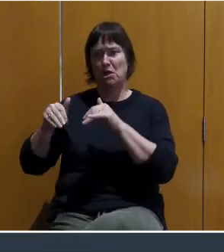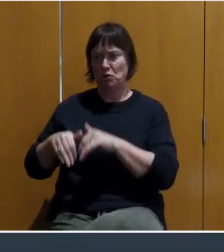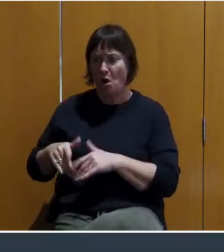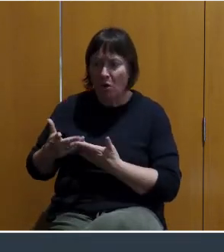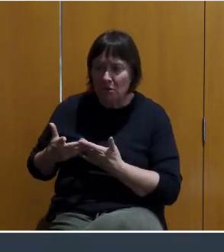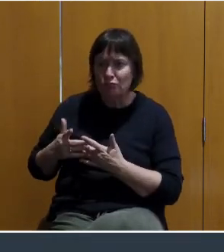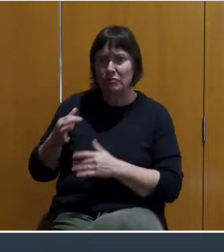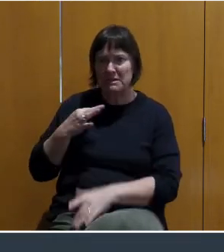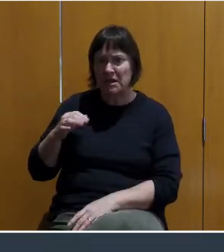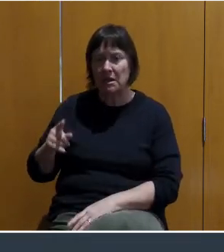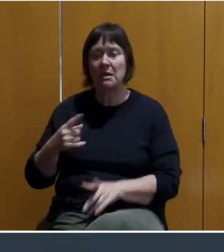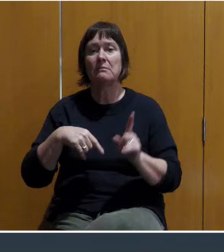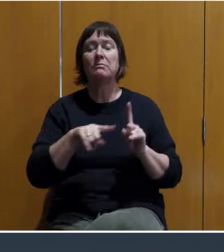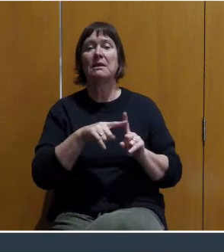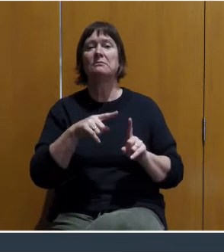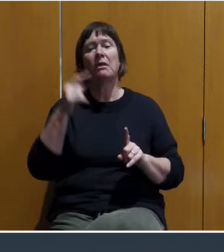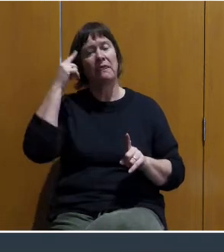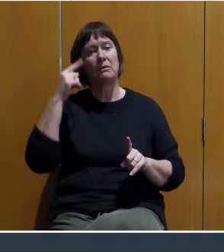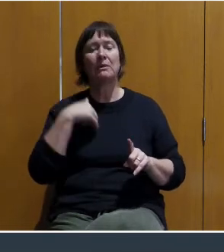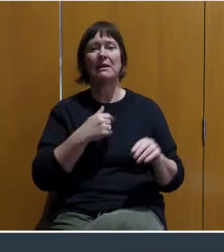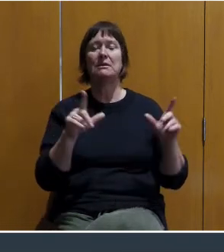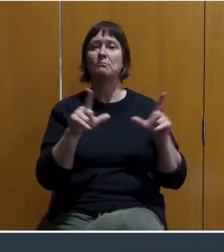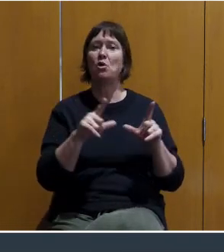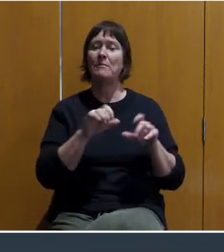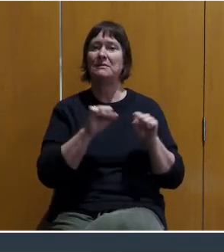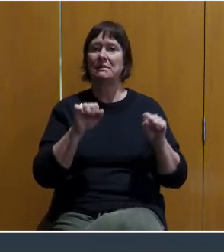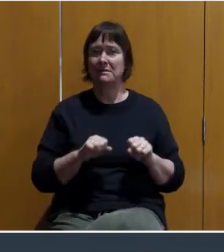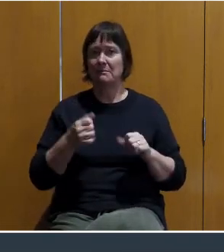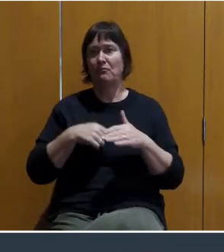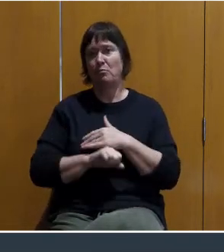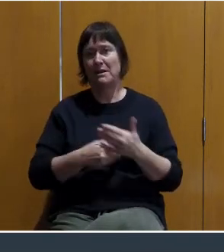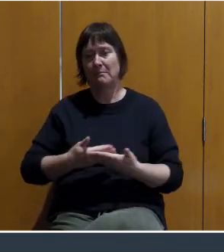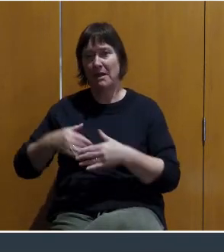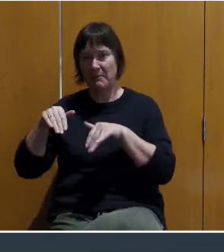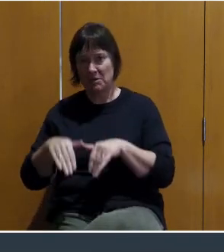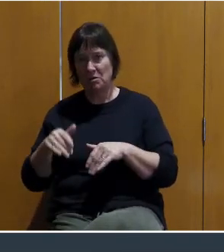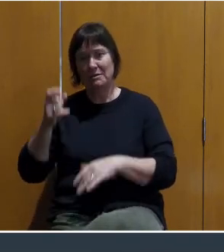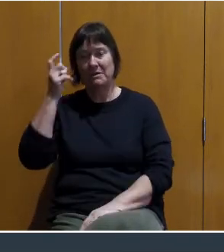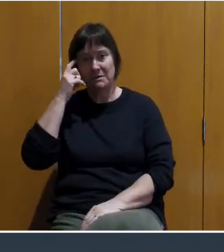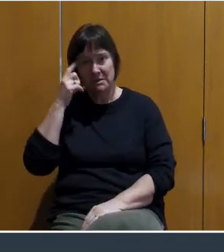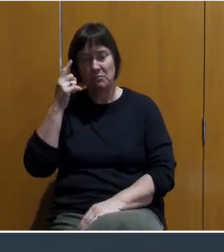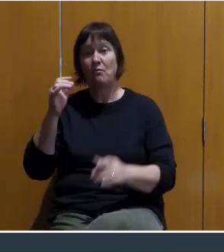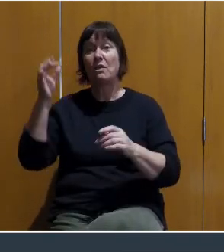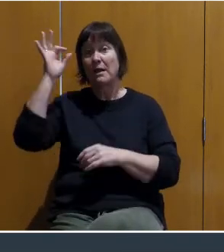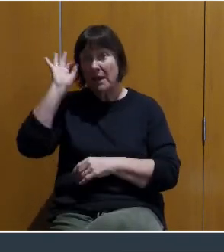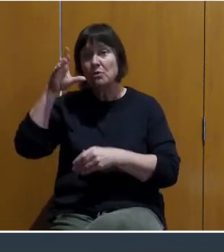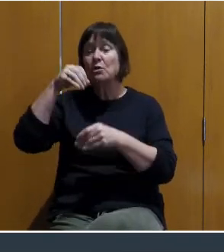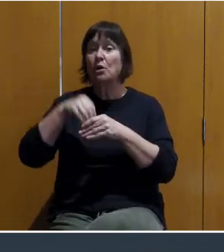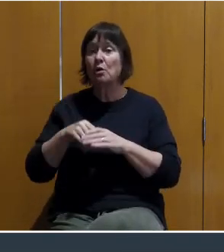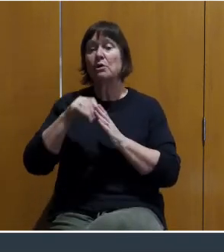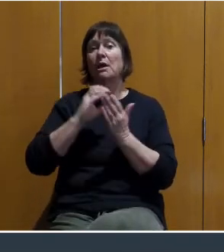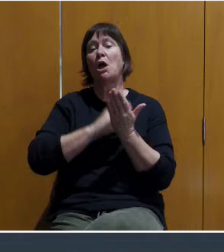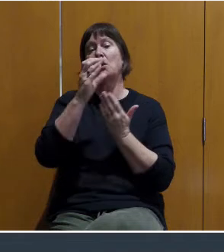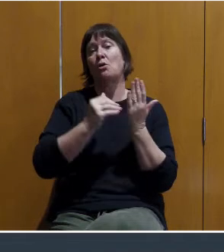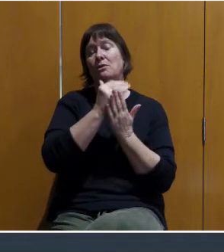would also consider having a permit system required for breeding puppies would be sensible for the council, including a code of ethics that would include